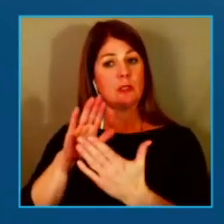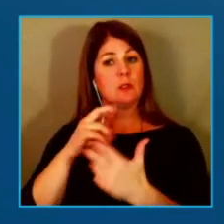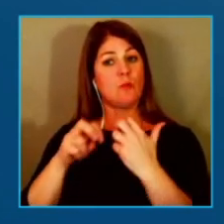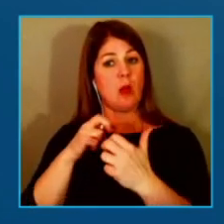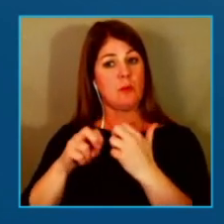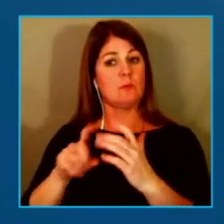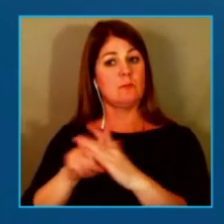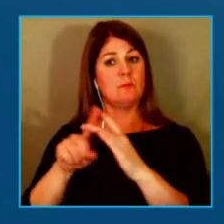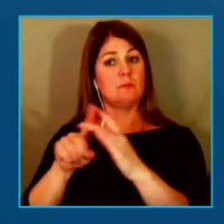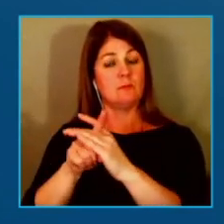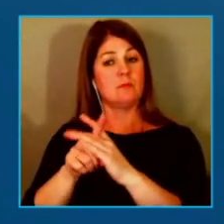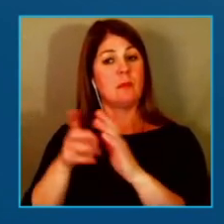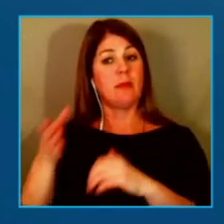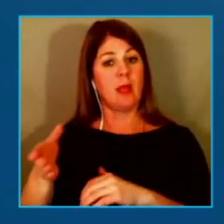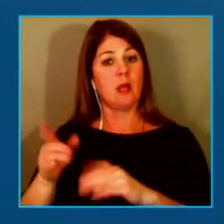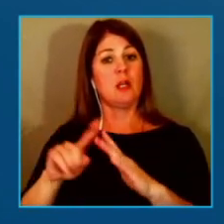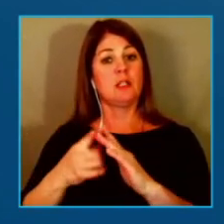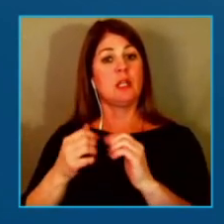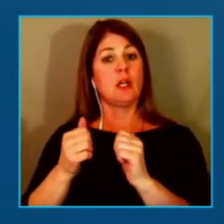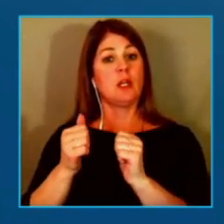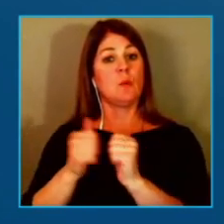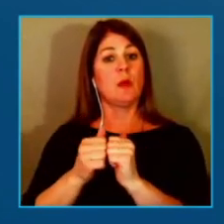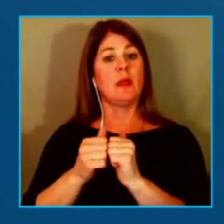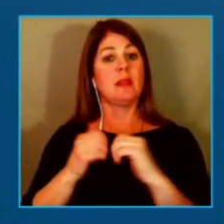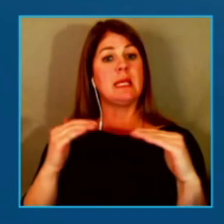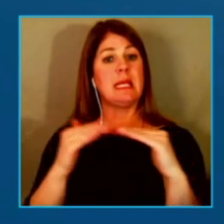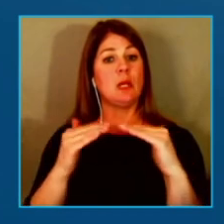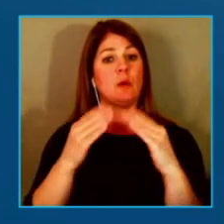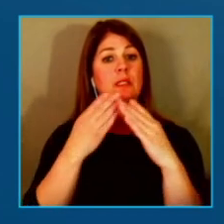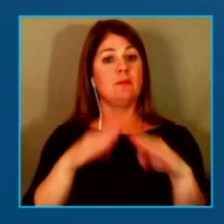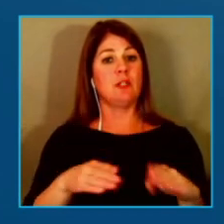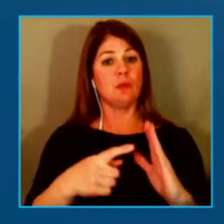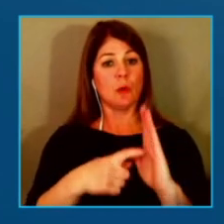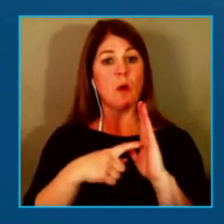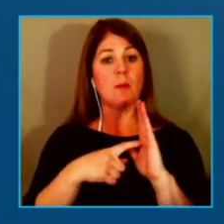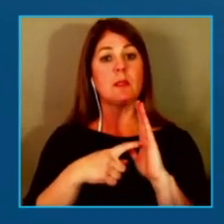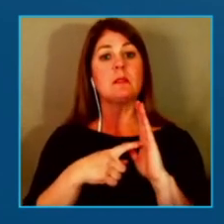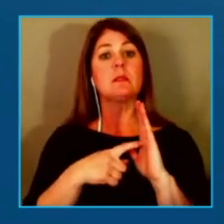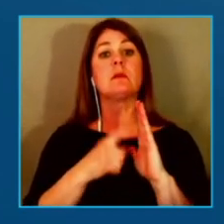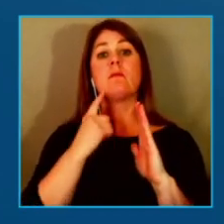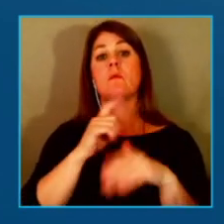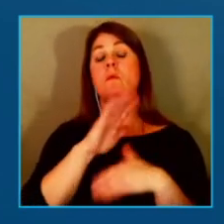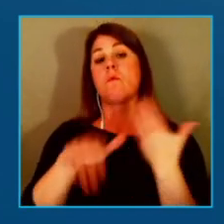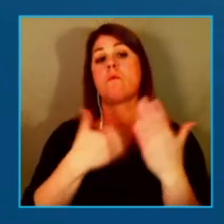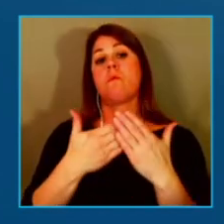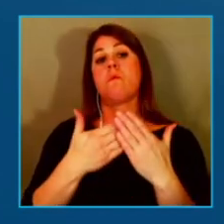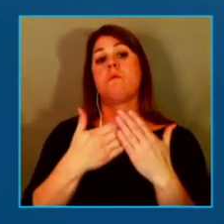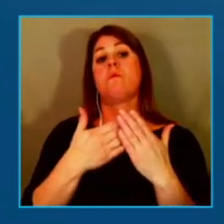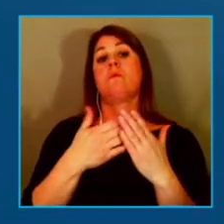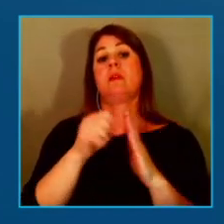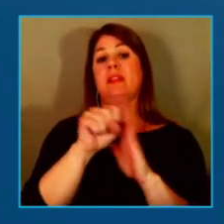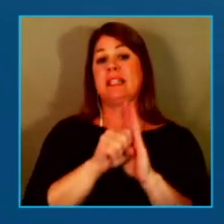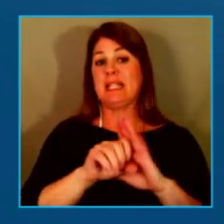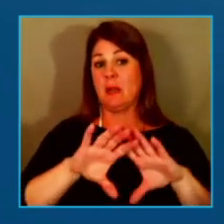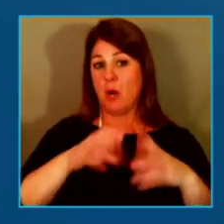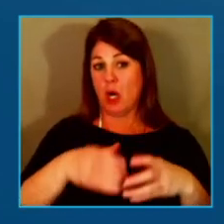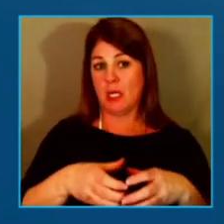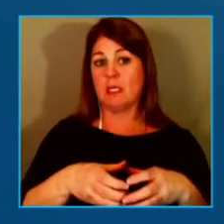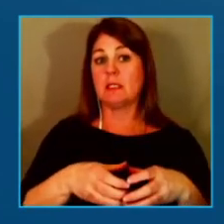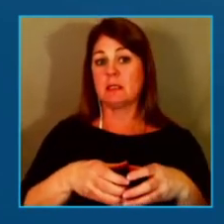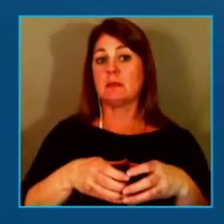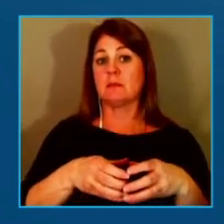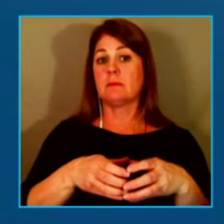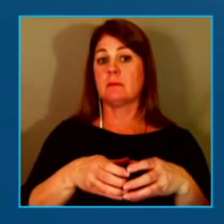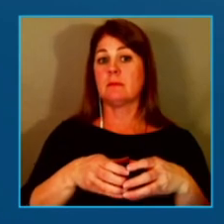there, starting with complying with equal division requirements for all of the state party entities, the